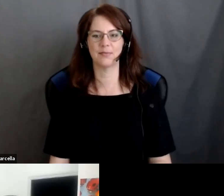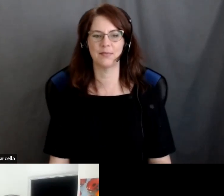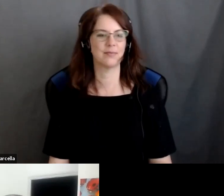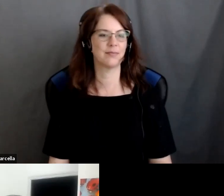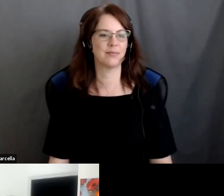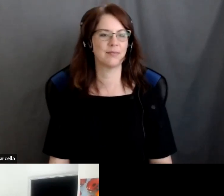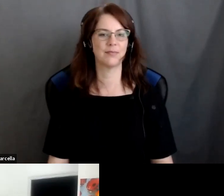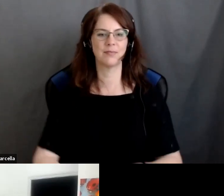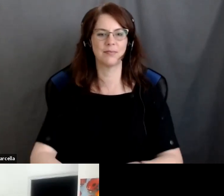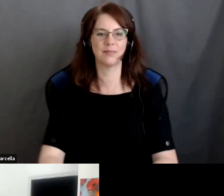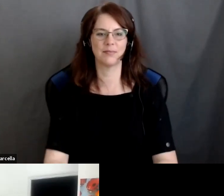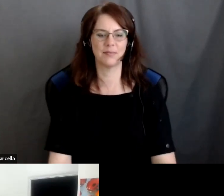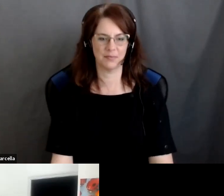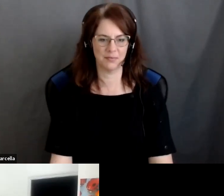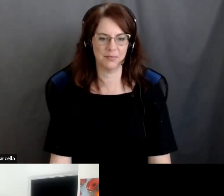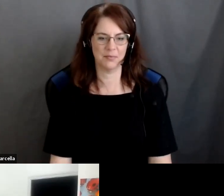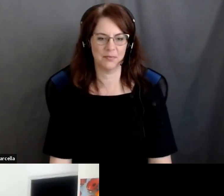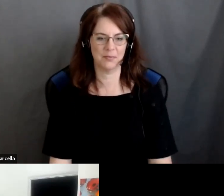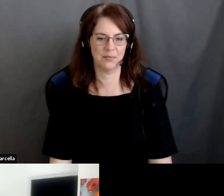All righty then.